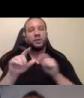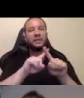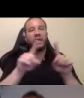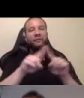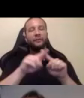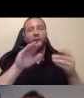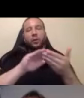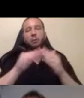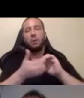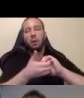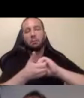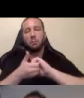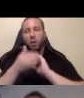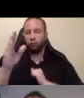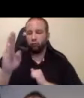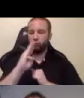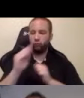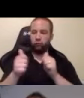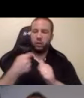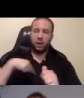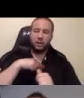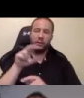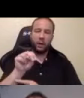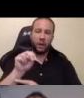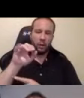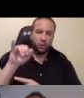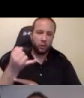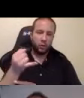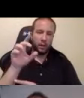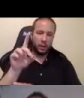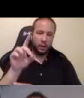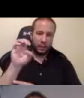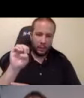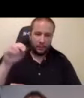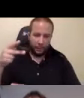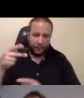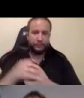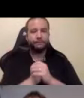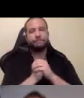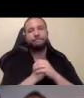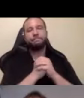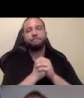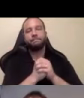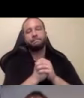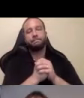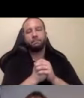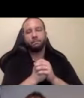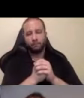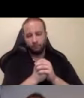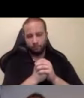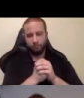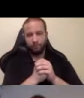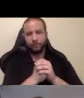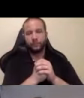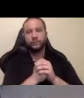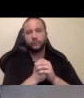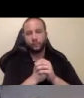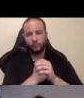directly with NJDEP. Additionally, we actively reach out to and integrate input from